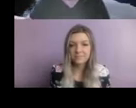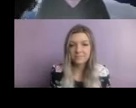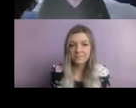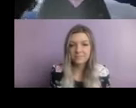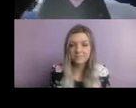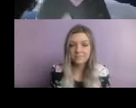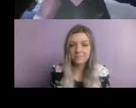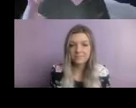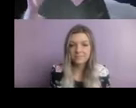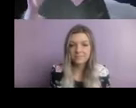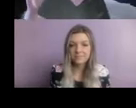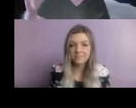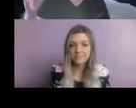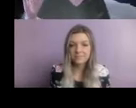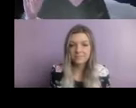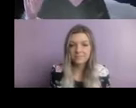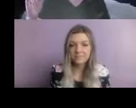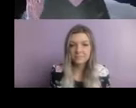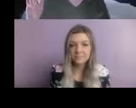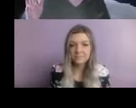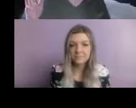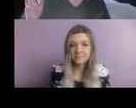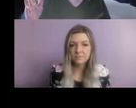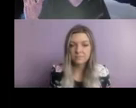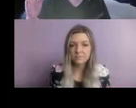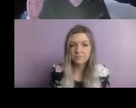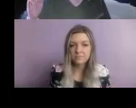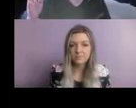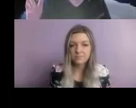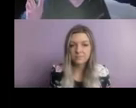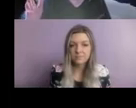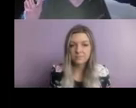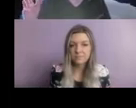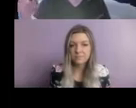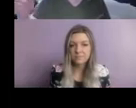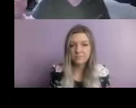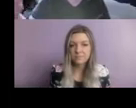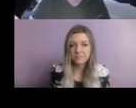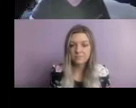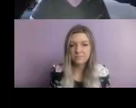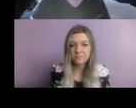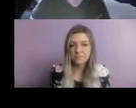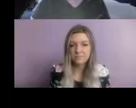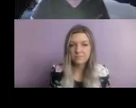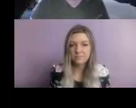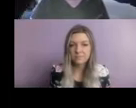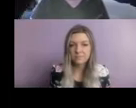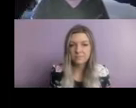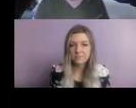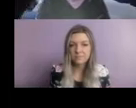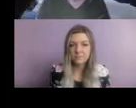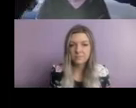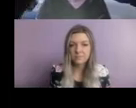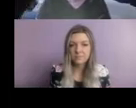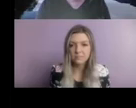lag. So we see cases increasing. We're not going to see hospitalizations increasing for a couple weeks after